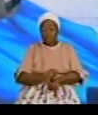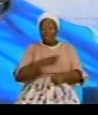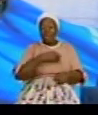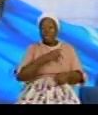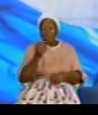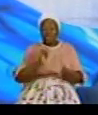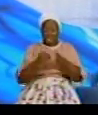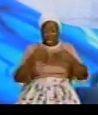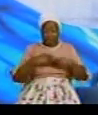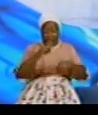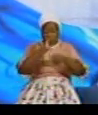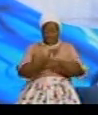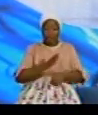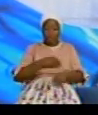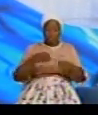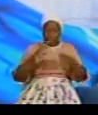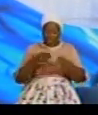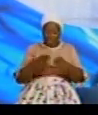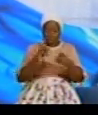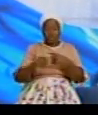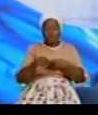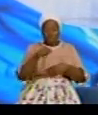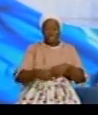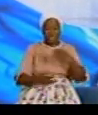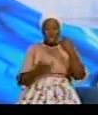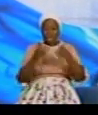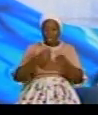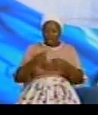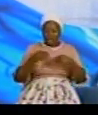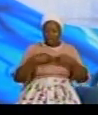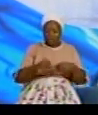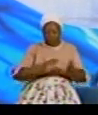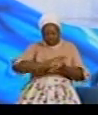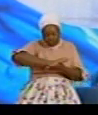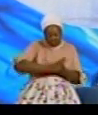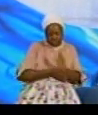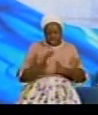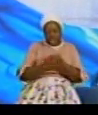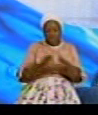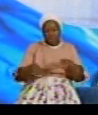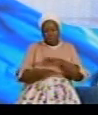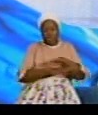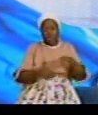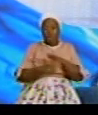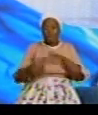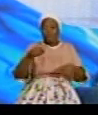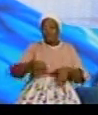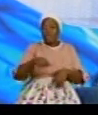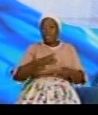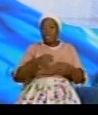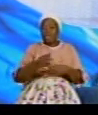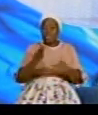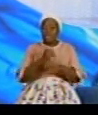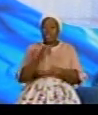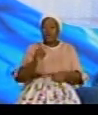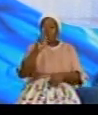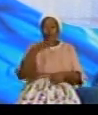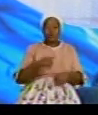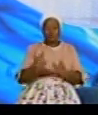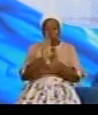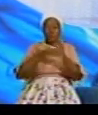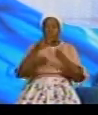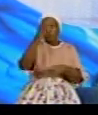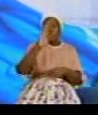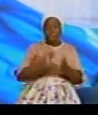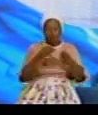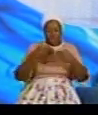hell, that they need to put that on their feet and take the commandment of God that will lead us to heaven? Do you know